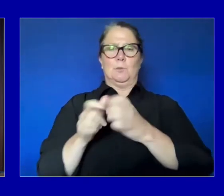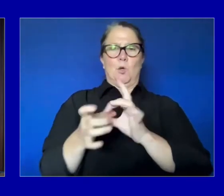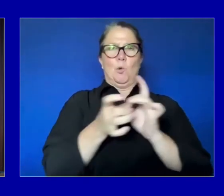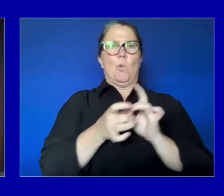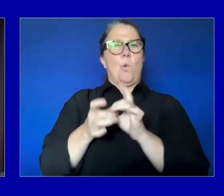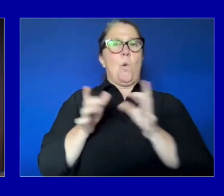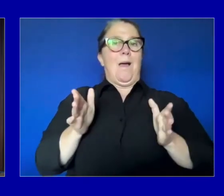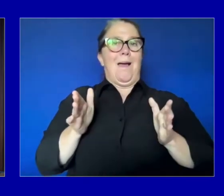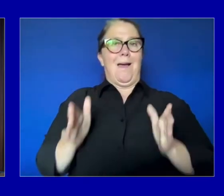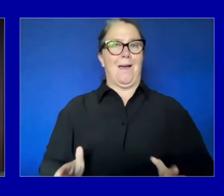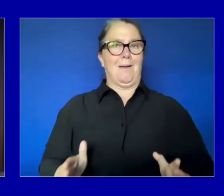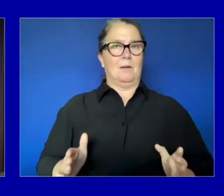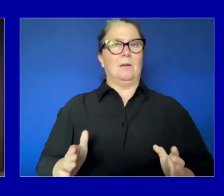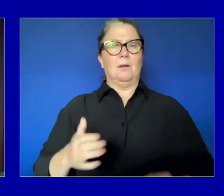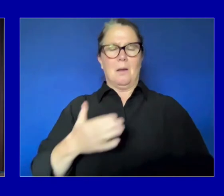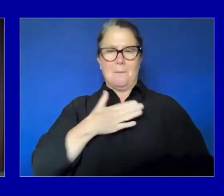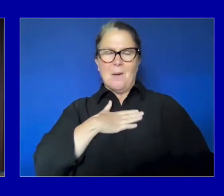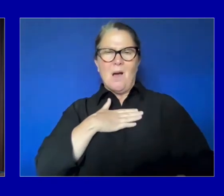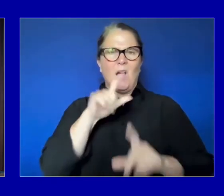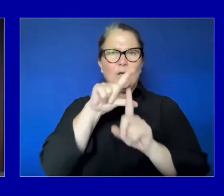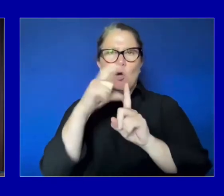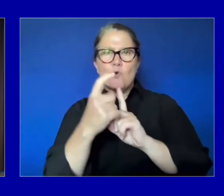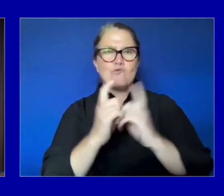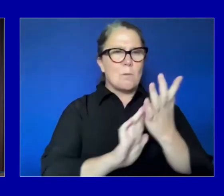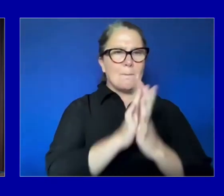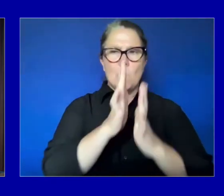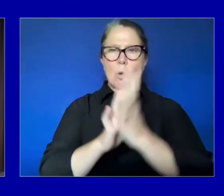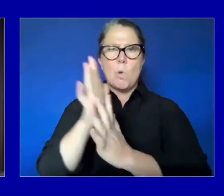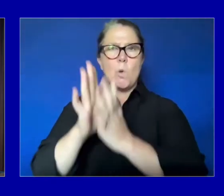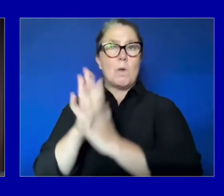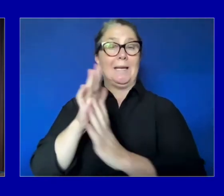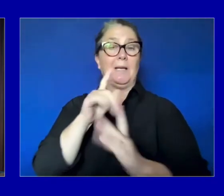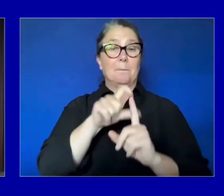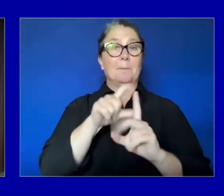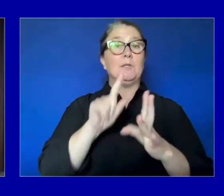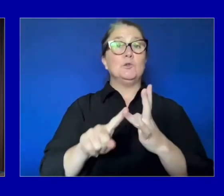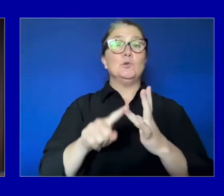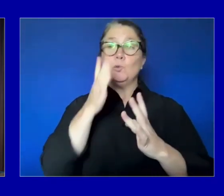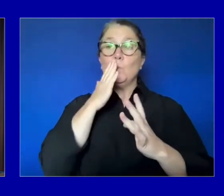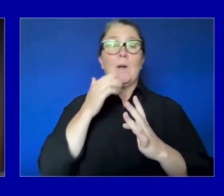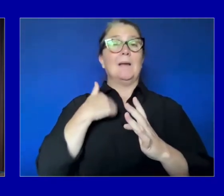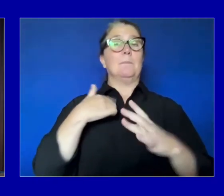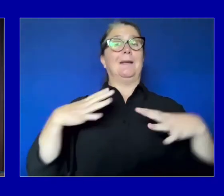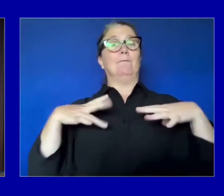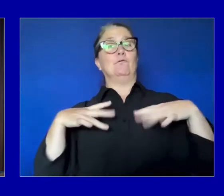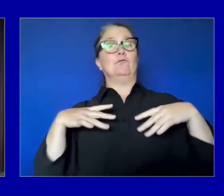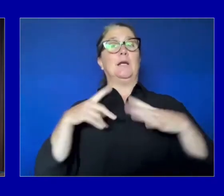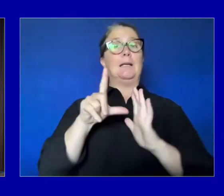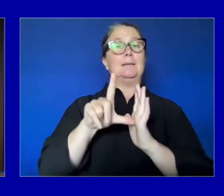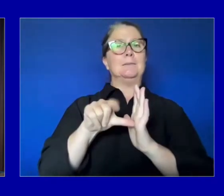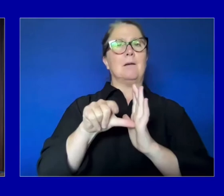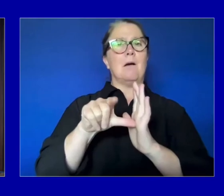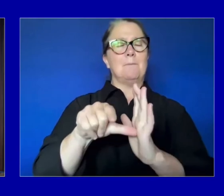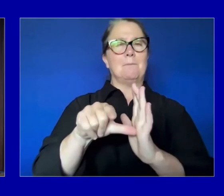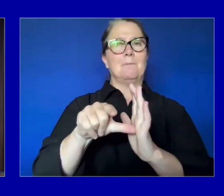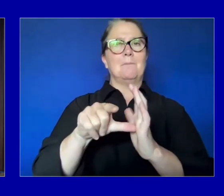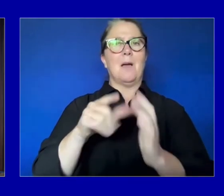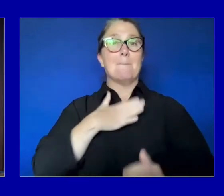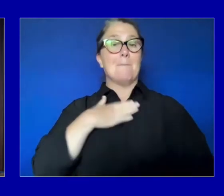is in my spare time, pretty much. And, um, my nephew's the fire officer at Wadawurrung Traditional Owners Aboriginal Corporation.